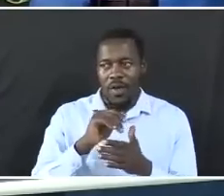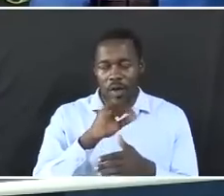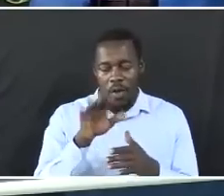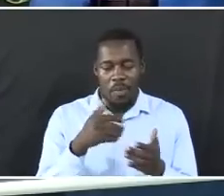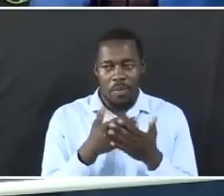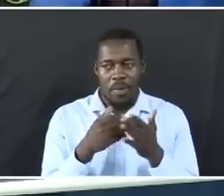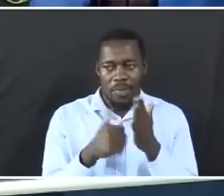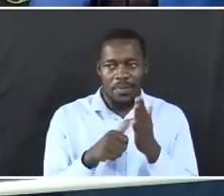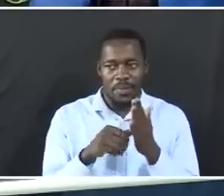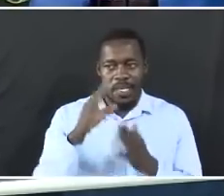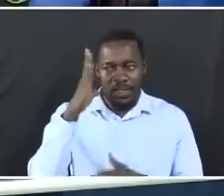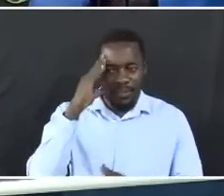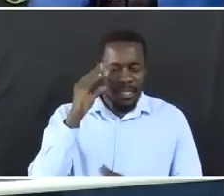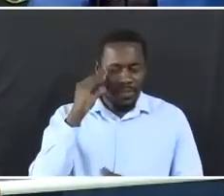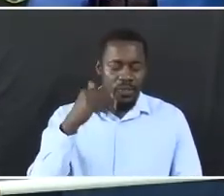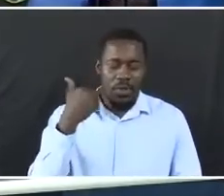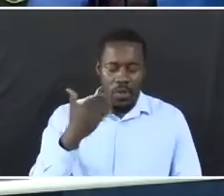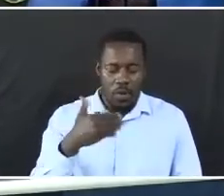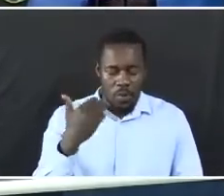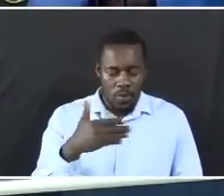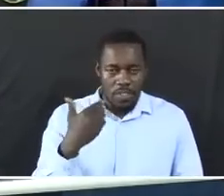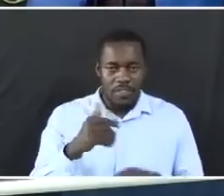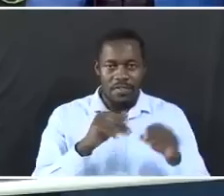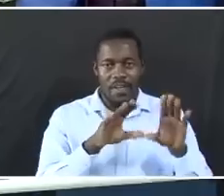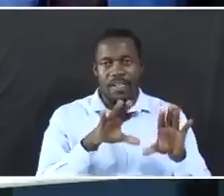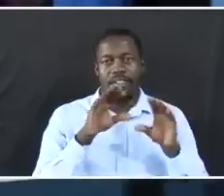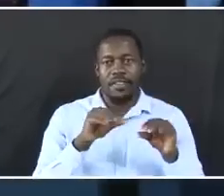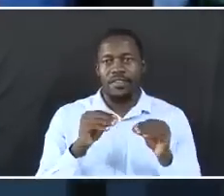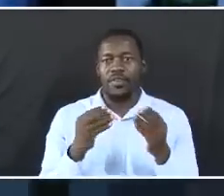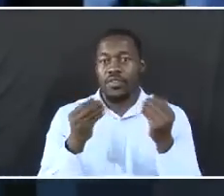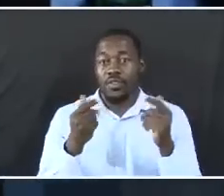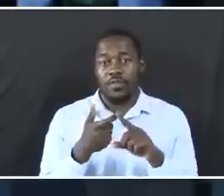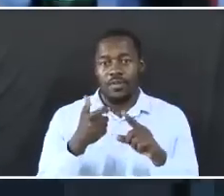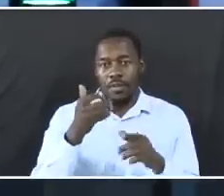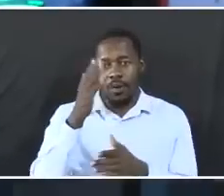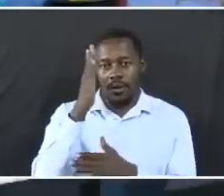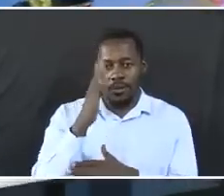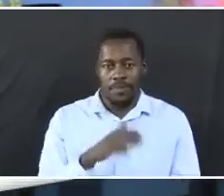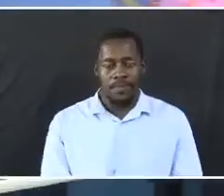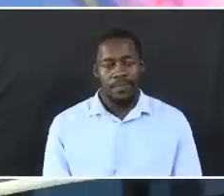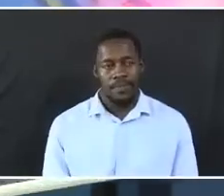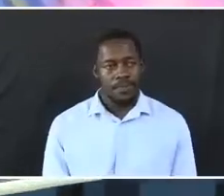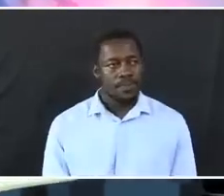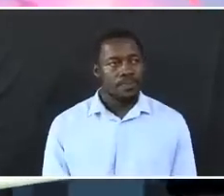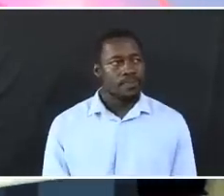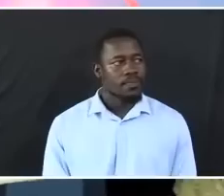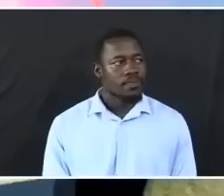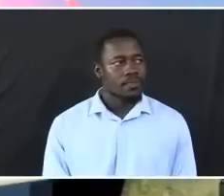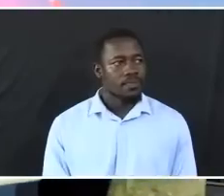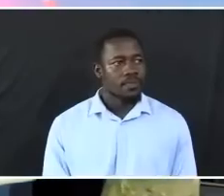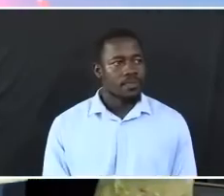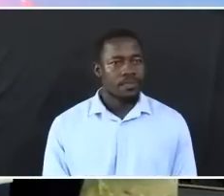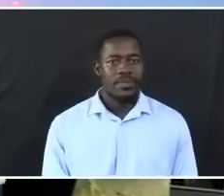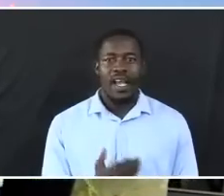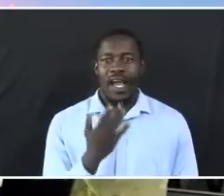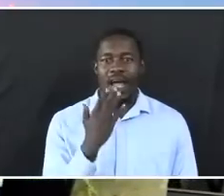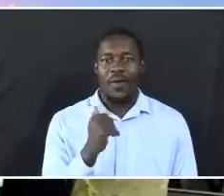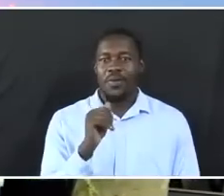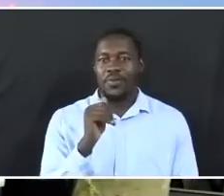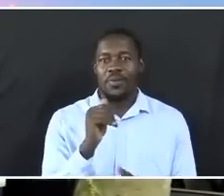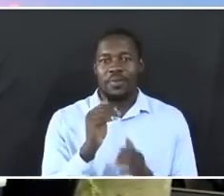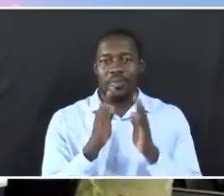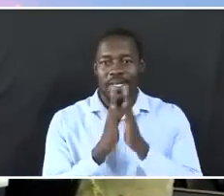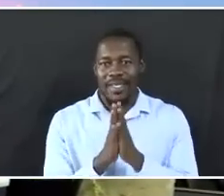book. Yes, that is what I would say. Naomba Mungu awabariki.